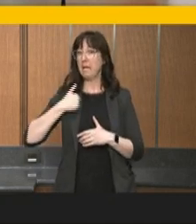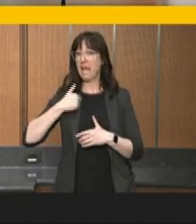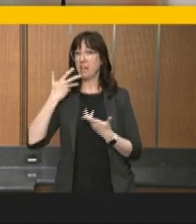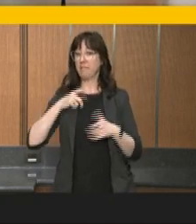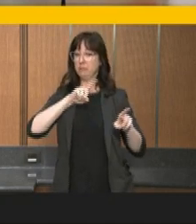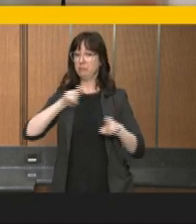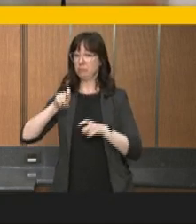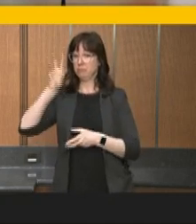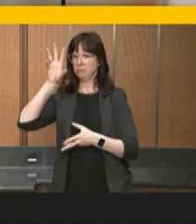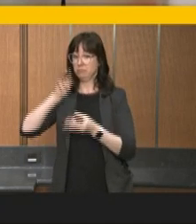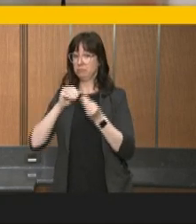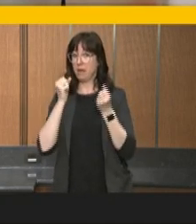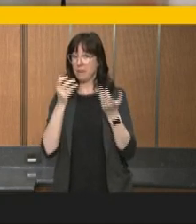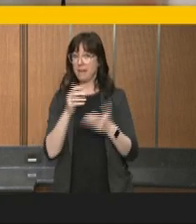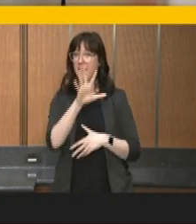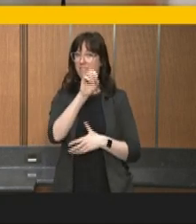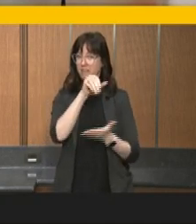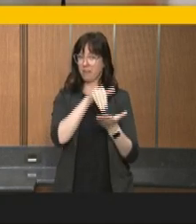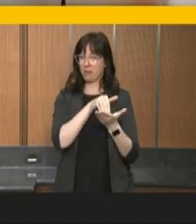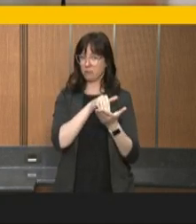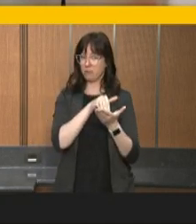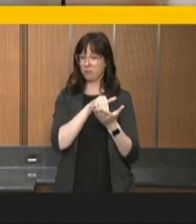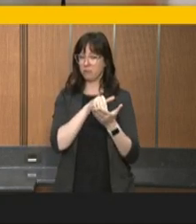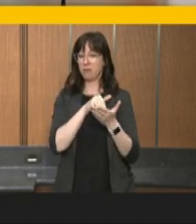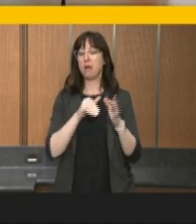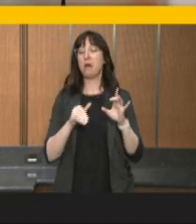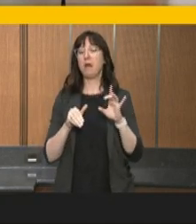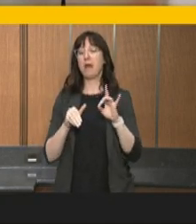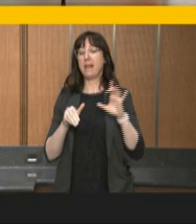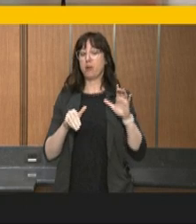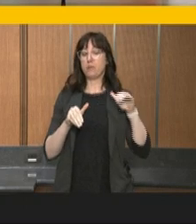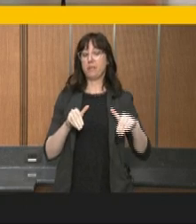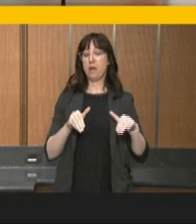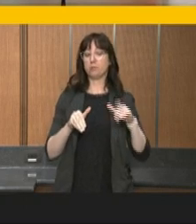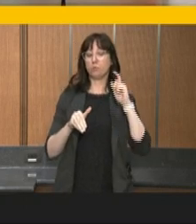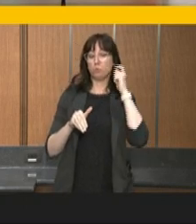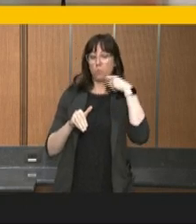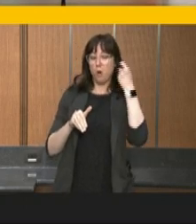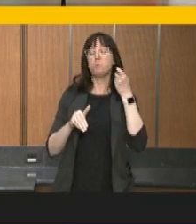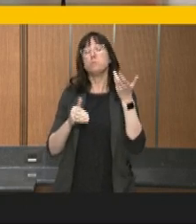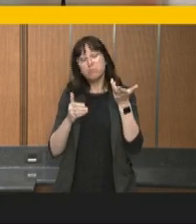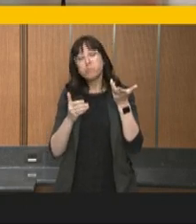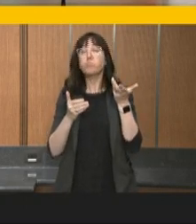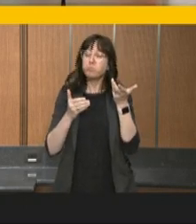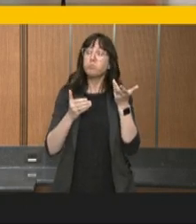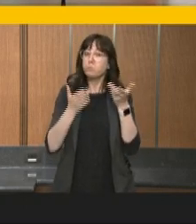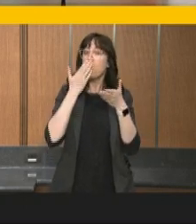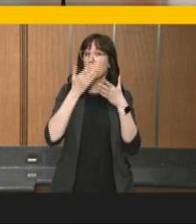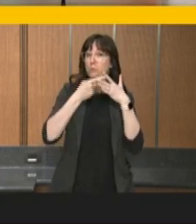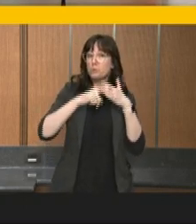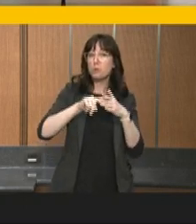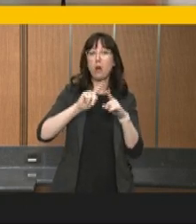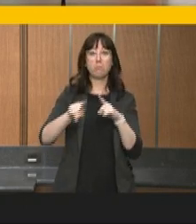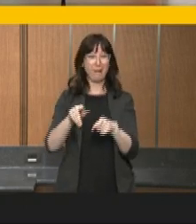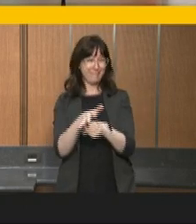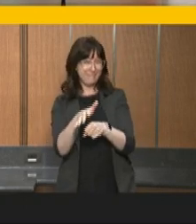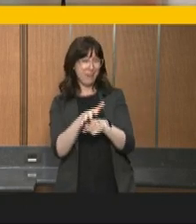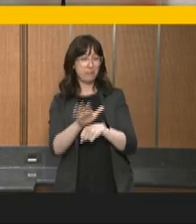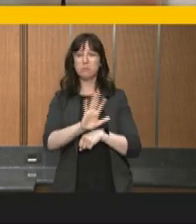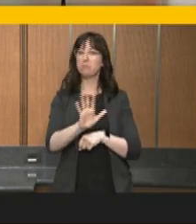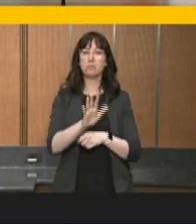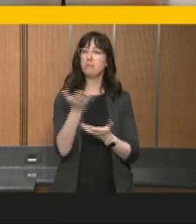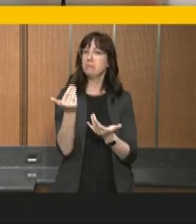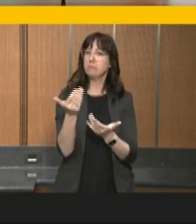people. 800,000 swabs go some ways, but it doesn't mean we can stop. We just keep getting